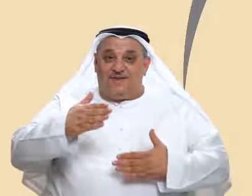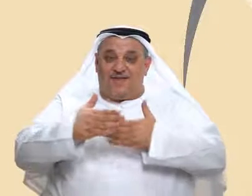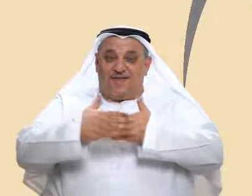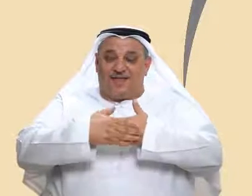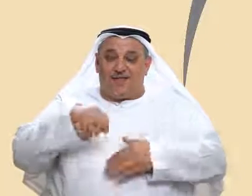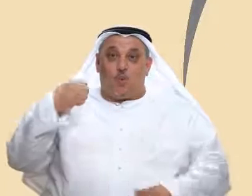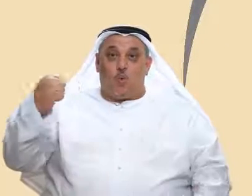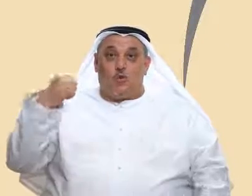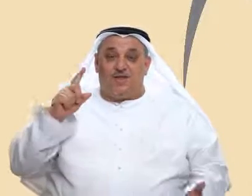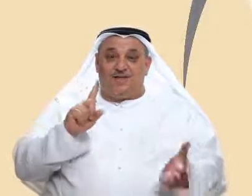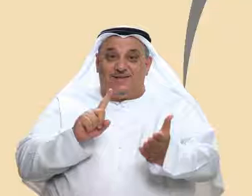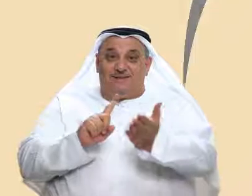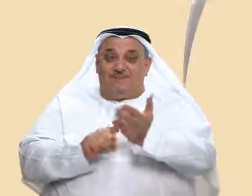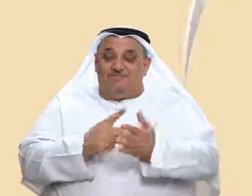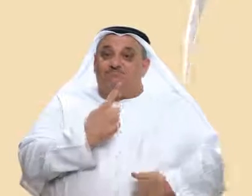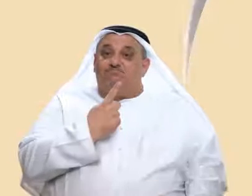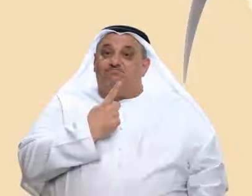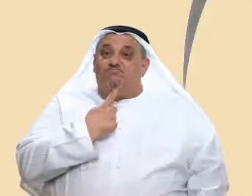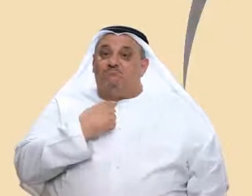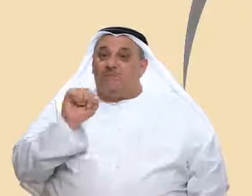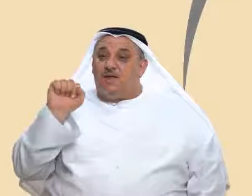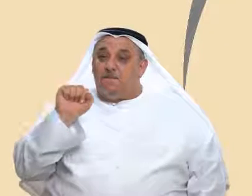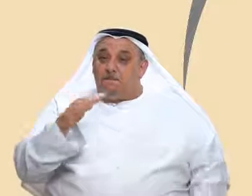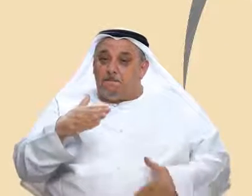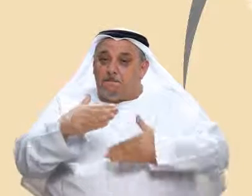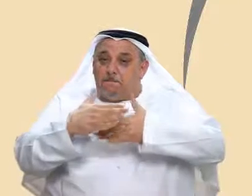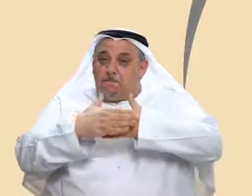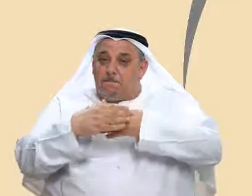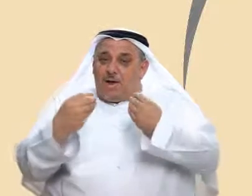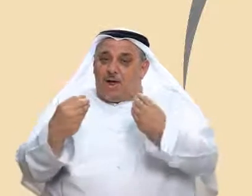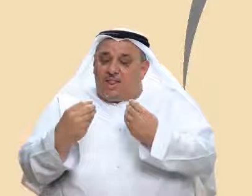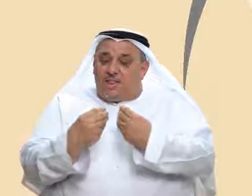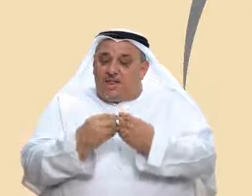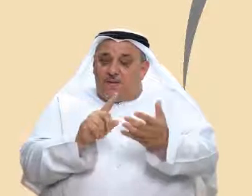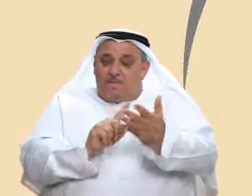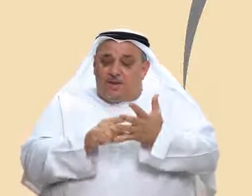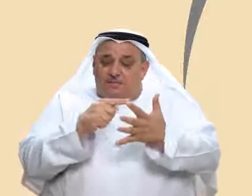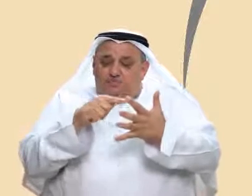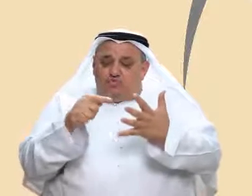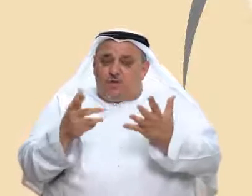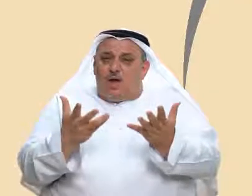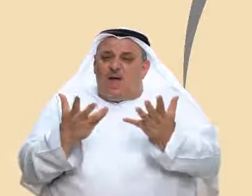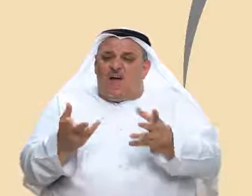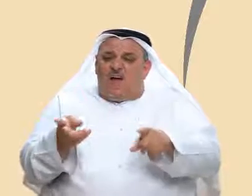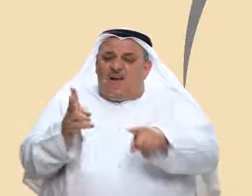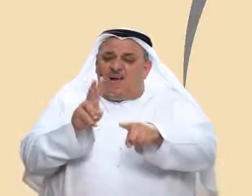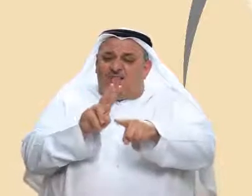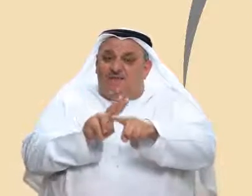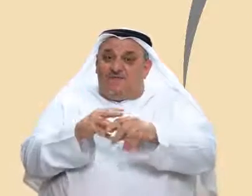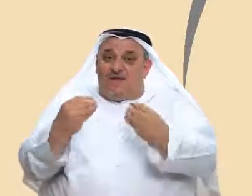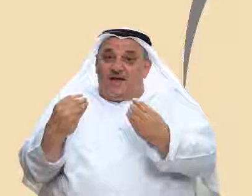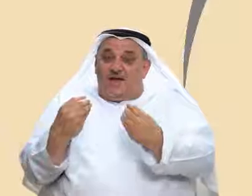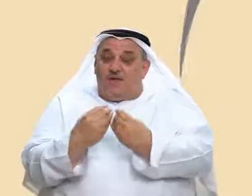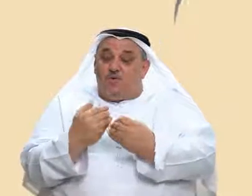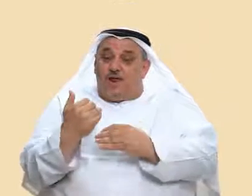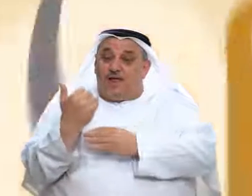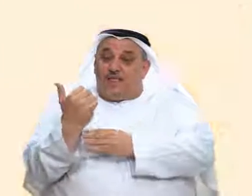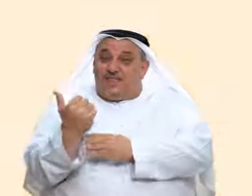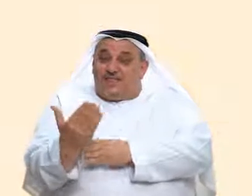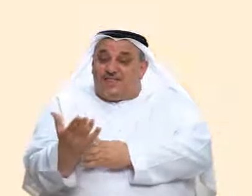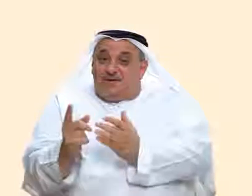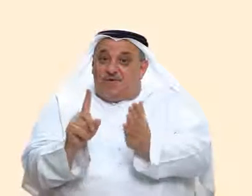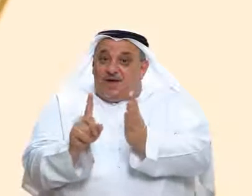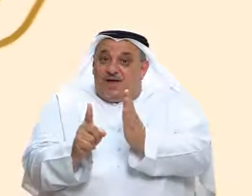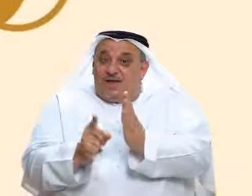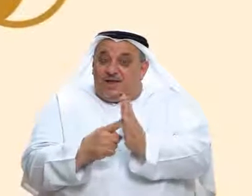The services of Ministry of Energy and Infrastructure are distinguished by their ability to meet the needs of users in simple steps,